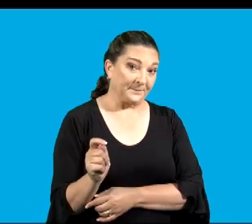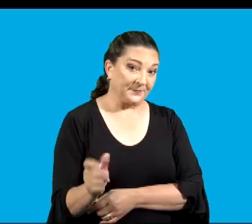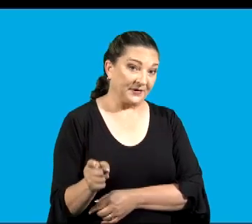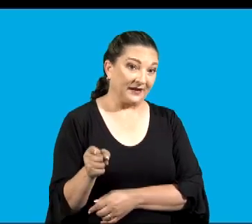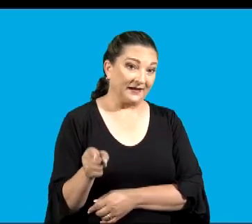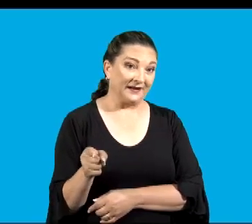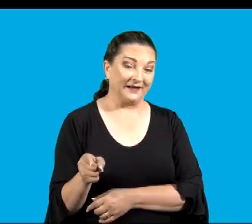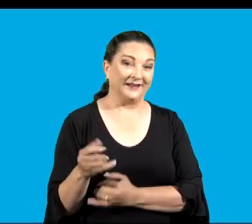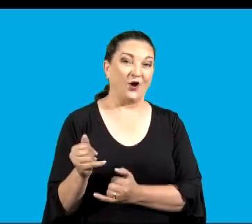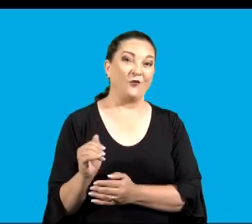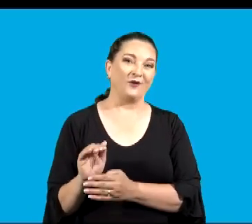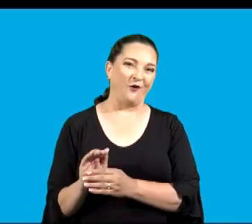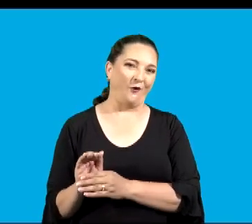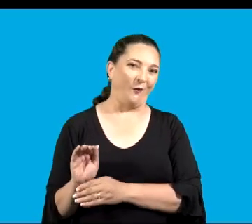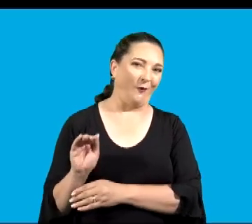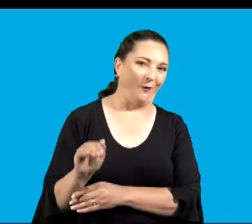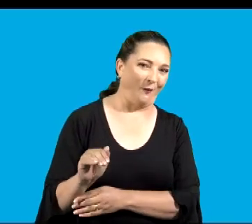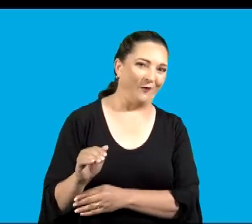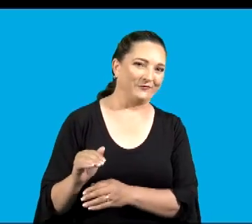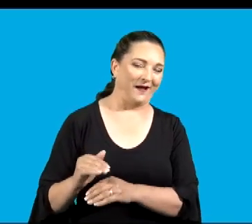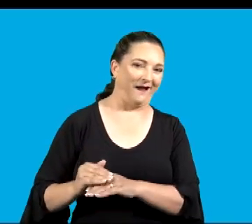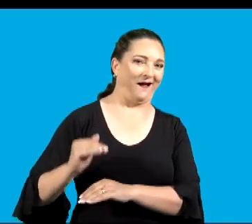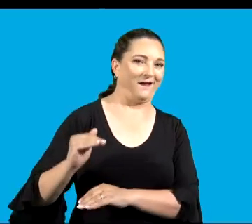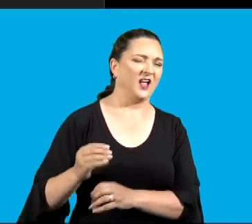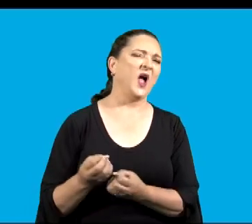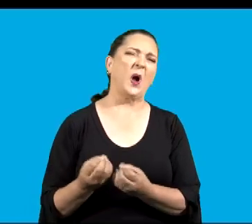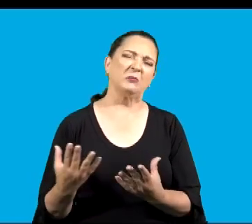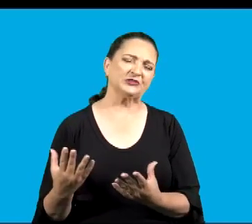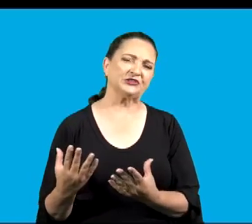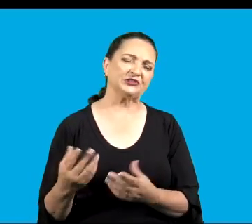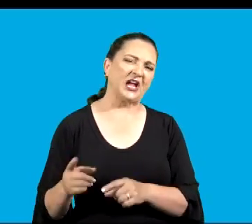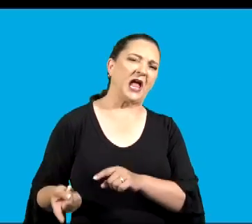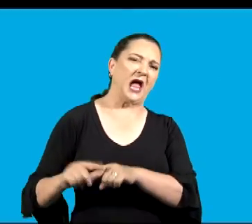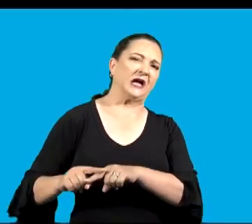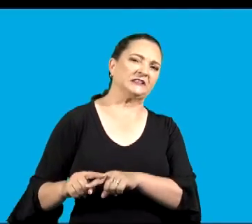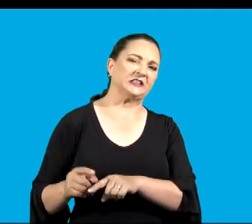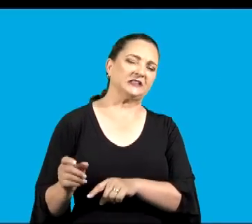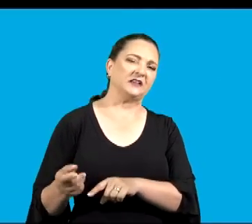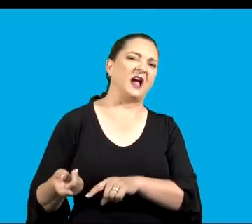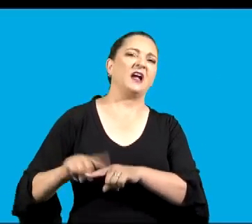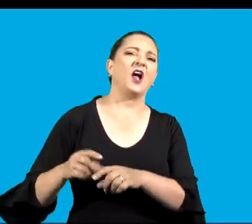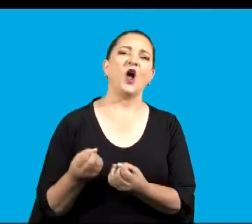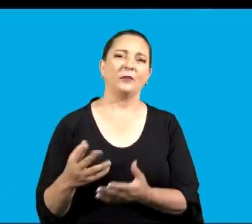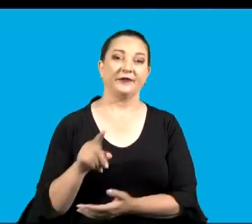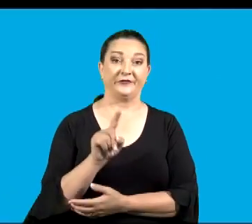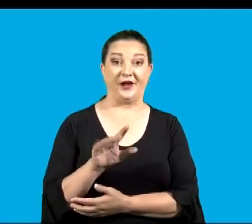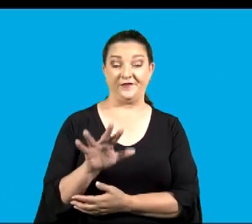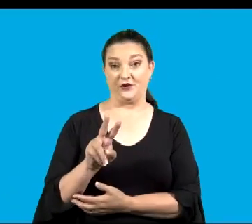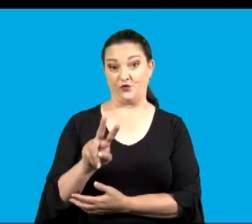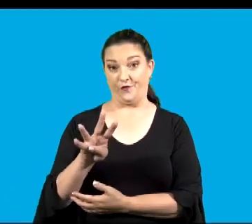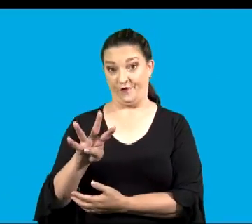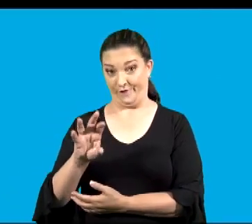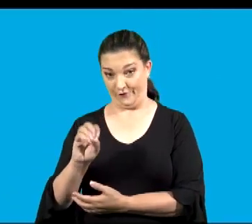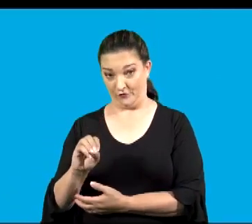was overstated. So let's see by how much. We'll now say